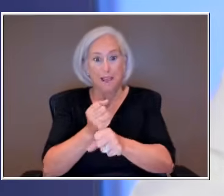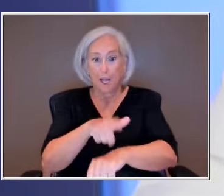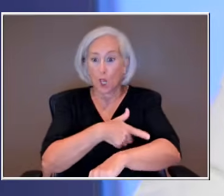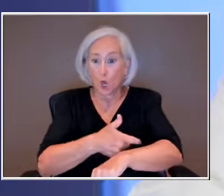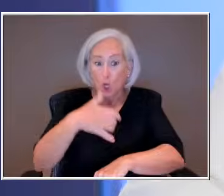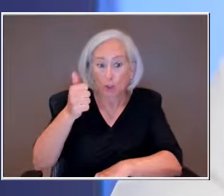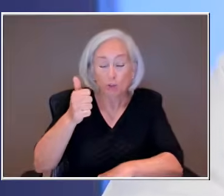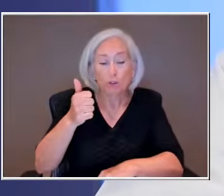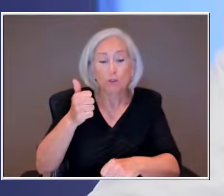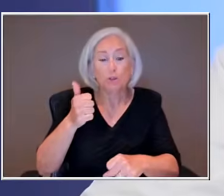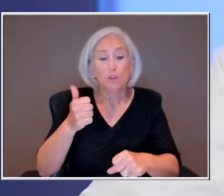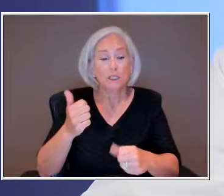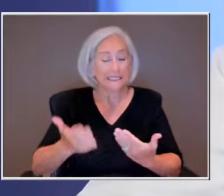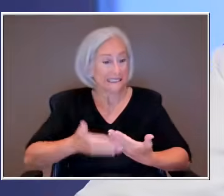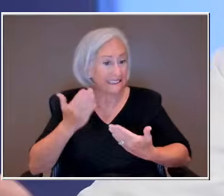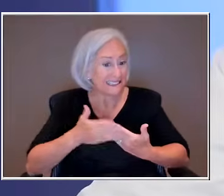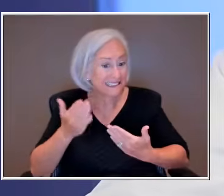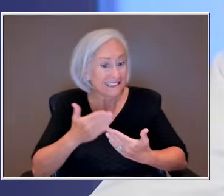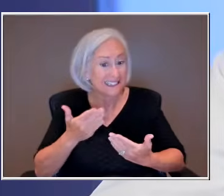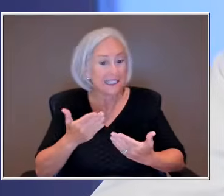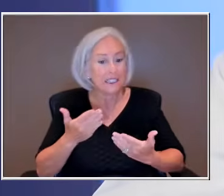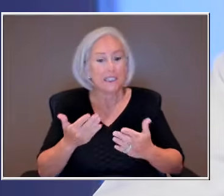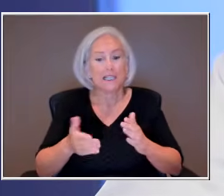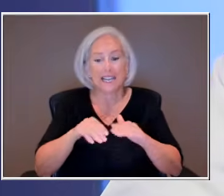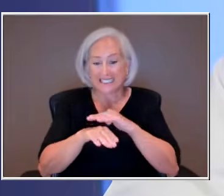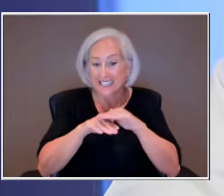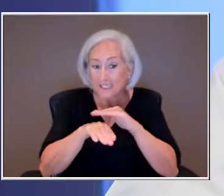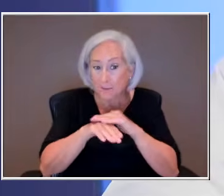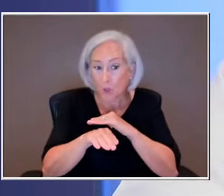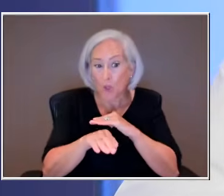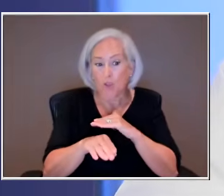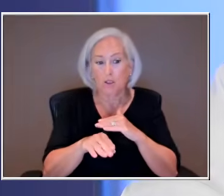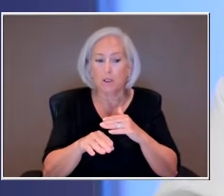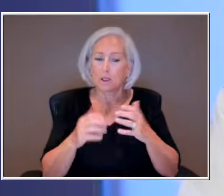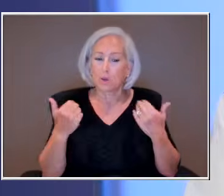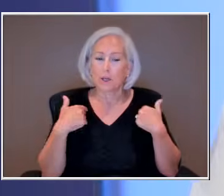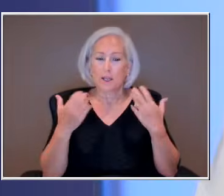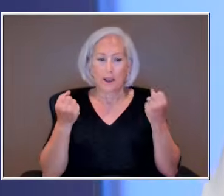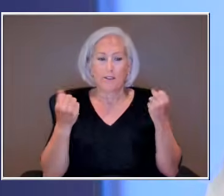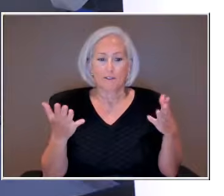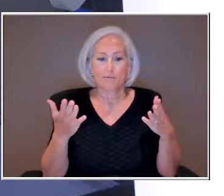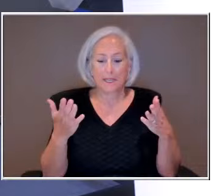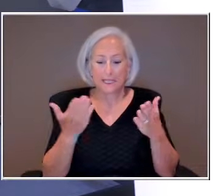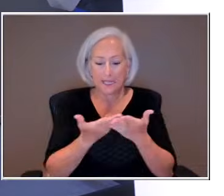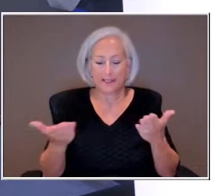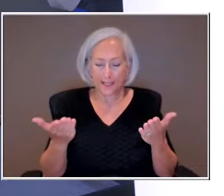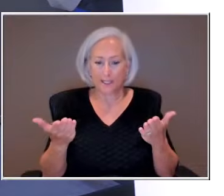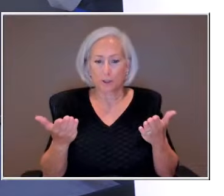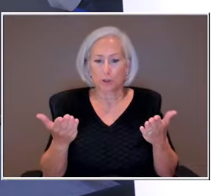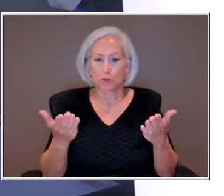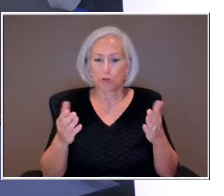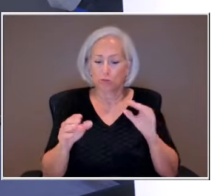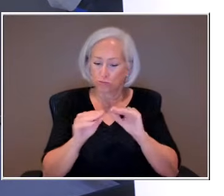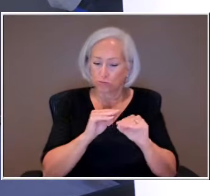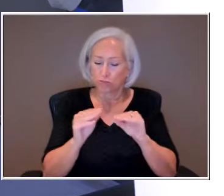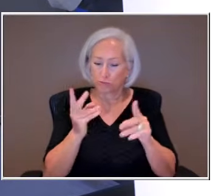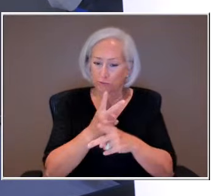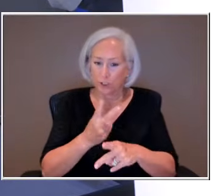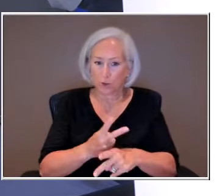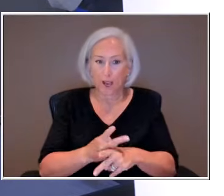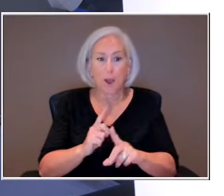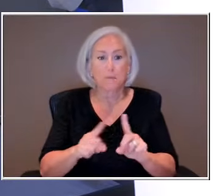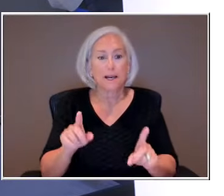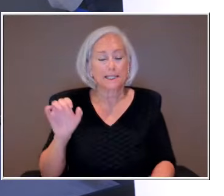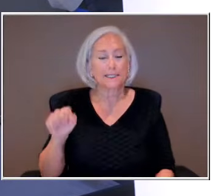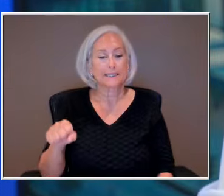more accessible. There's a lot of things that we really need to work on, but I think we're on the right track. Dr. Ahmed, you had some comments? Yes, and Jessica, I was going to say